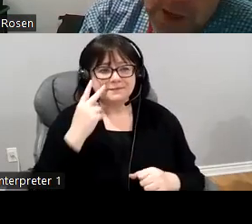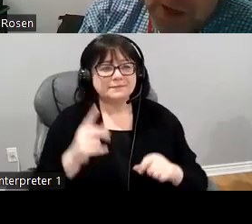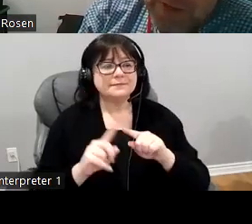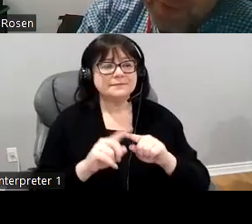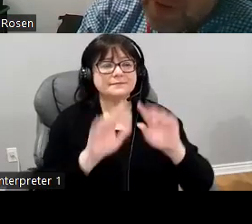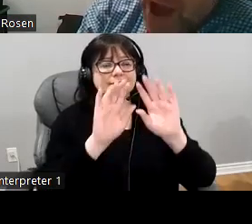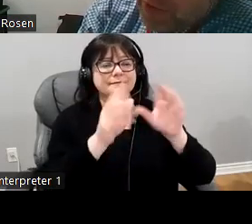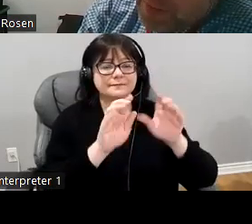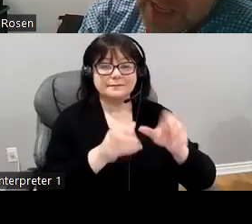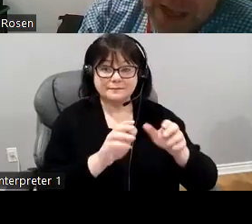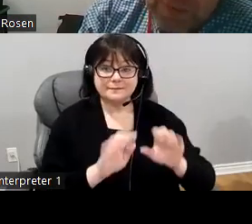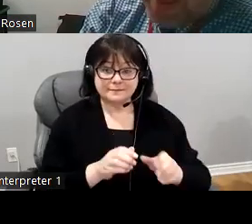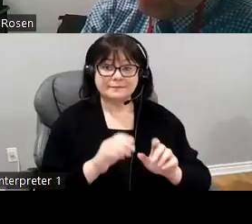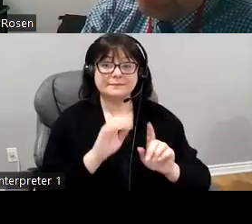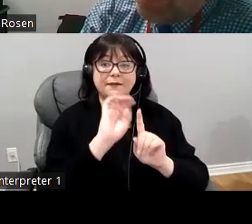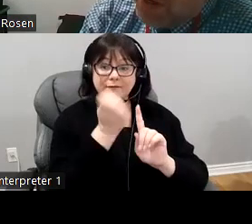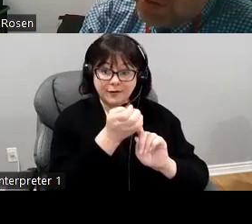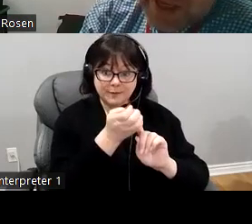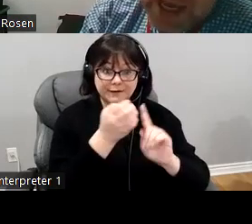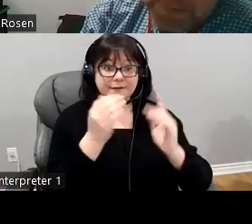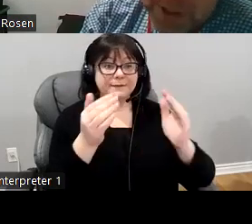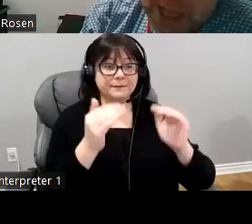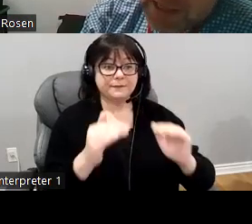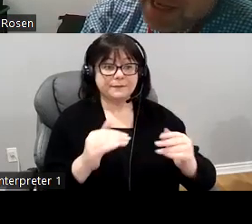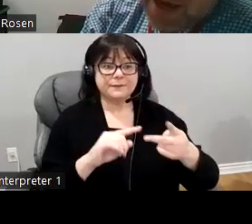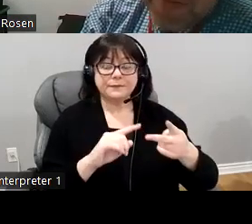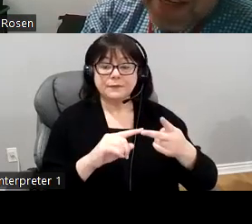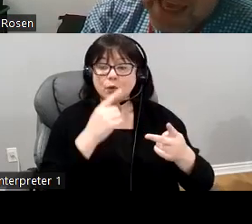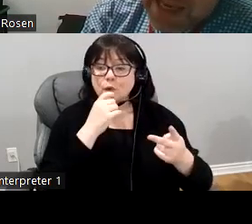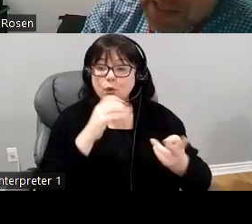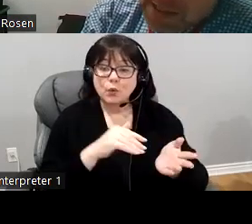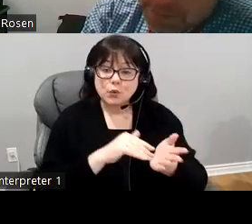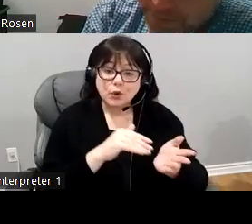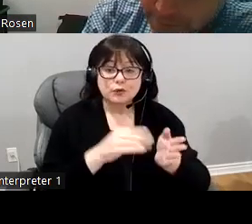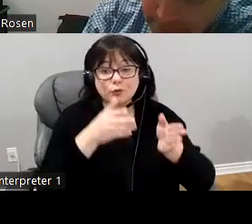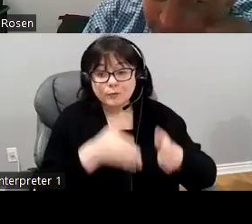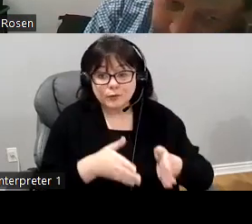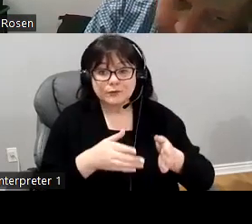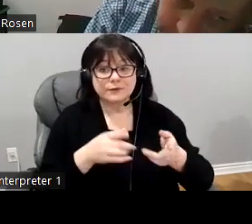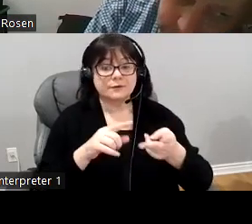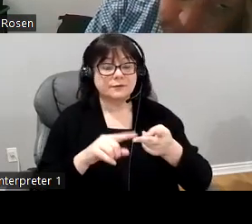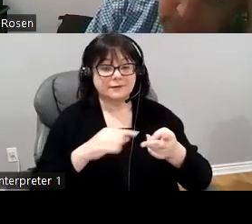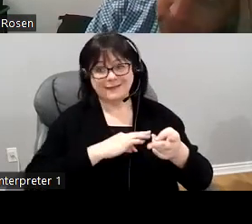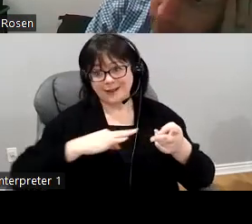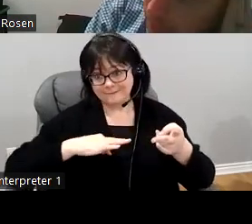environmental, the provider themselves, and the difficulty and complexity of these cases.